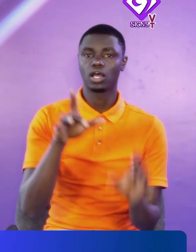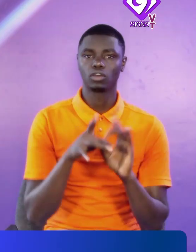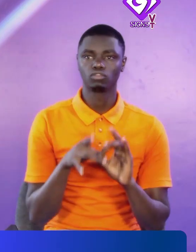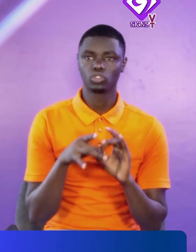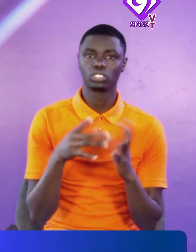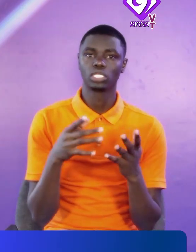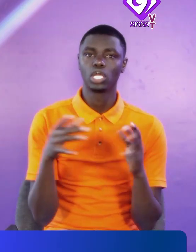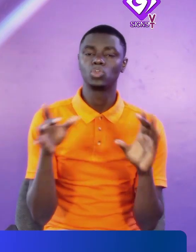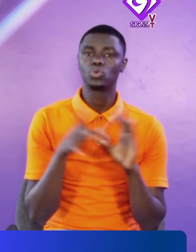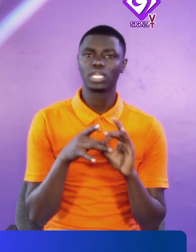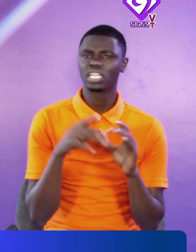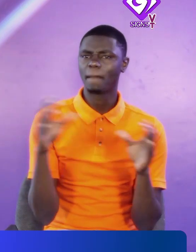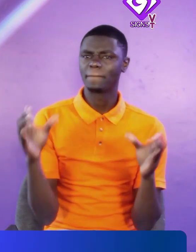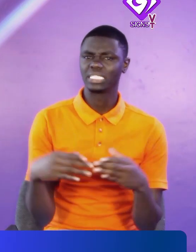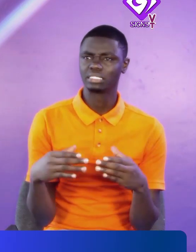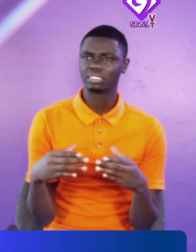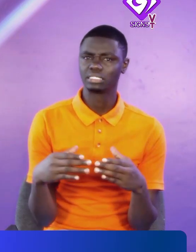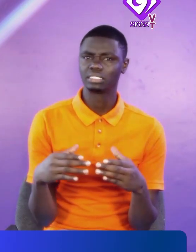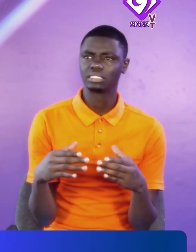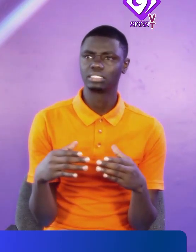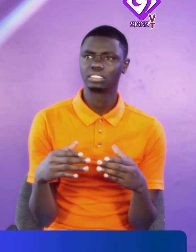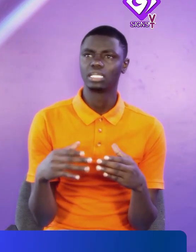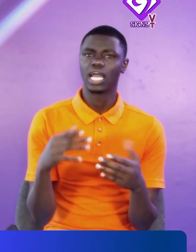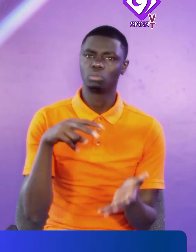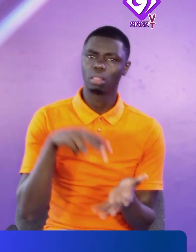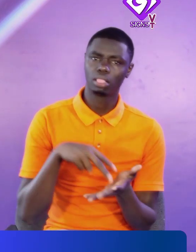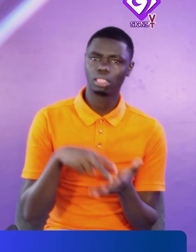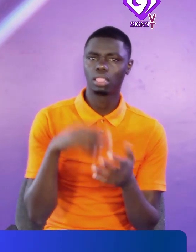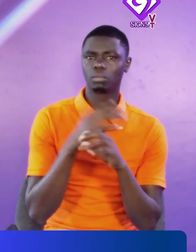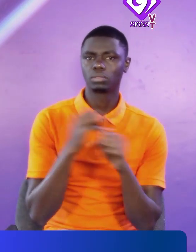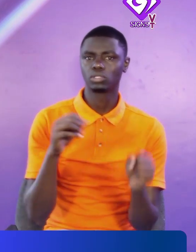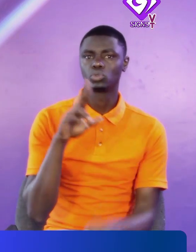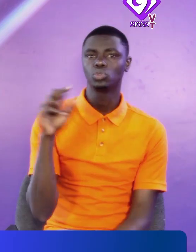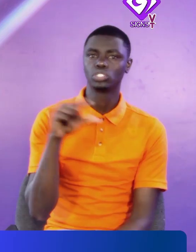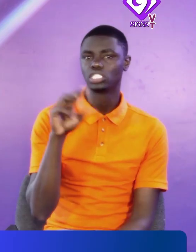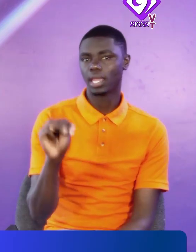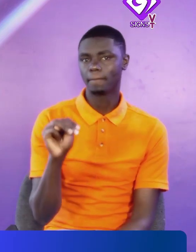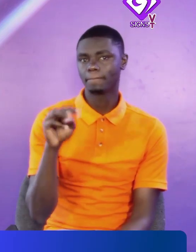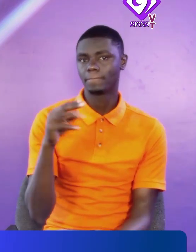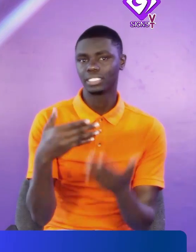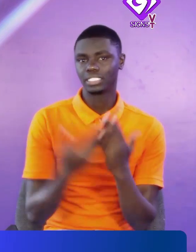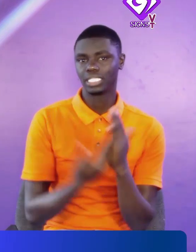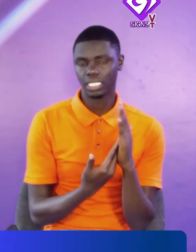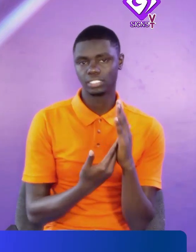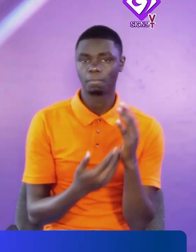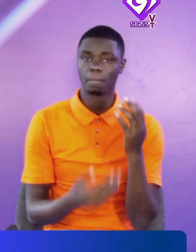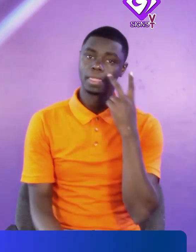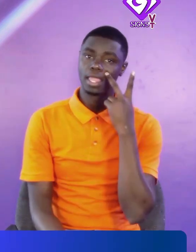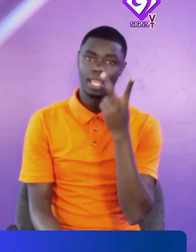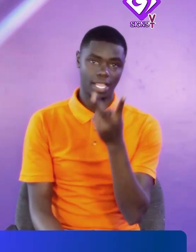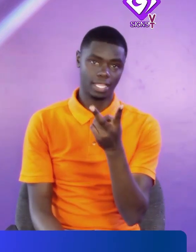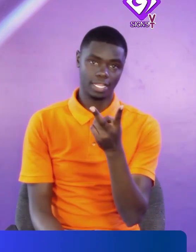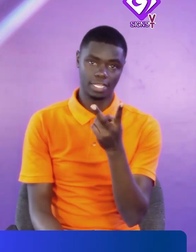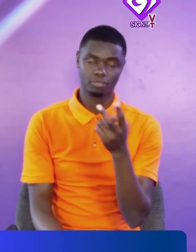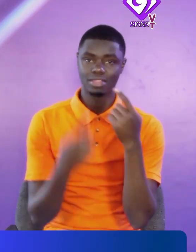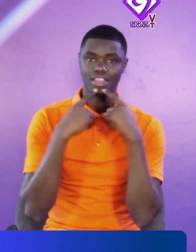Movement Party, and he will vie for the presidency on the UGM ticket. Let's take a look on how this announcement was made.